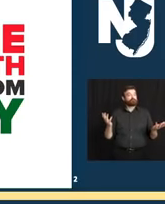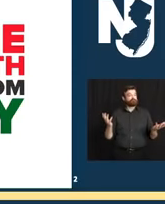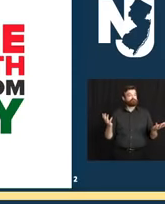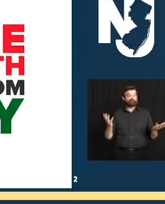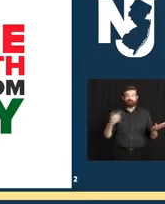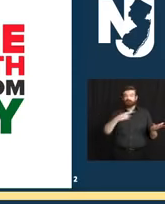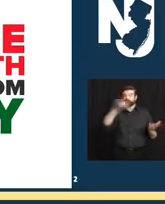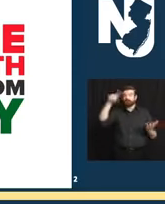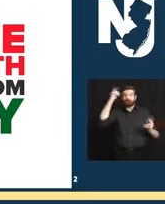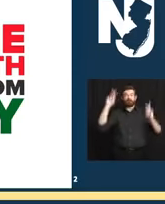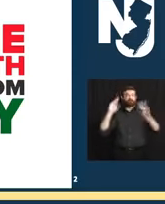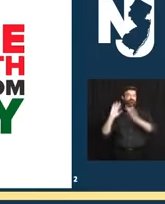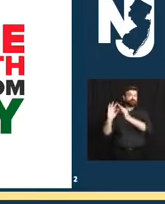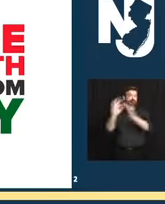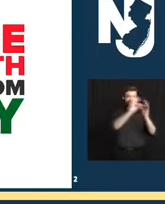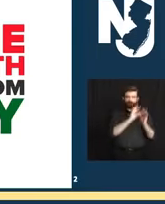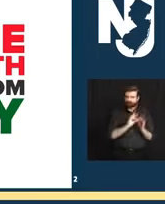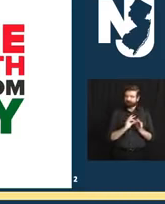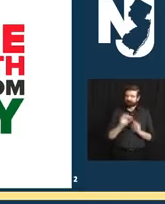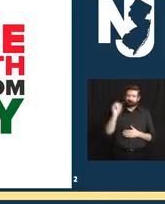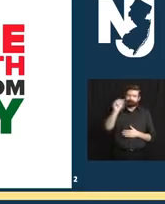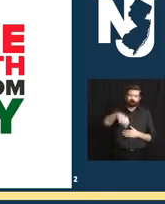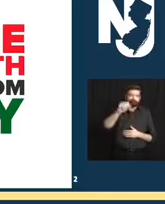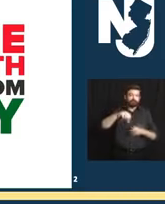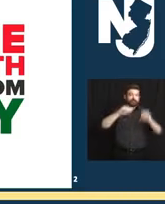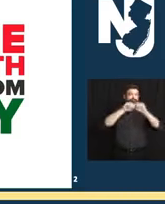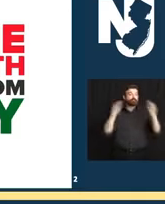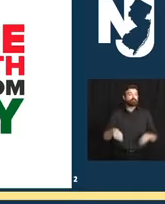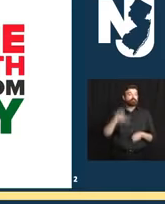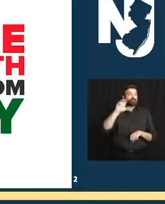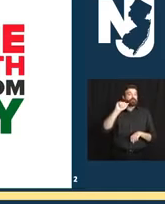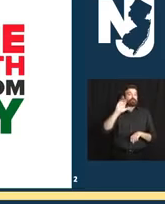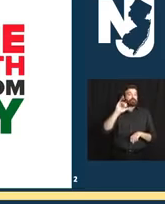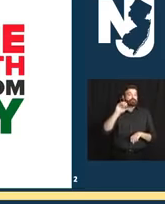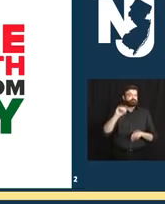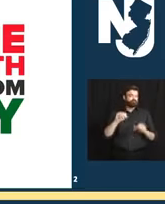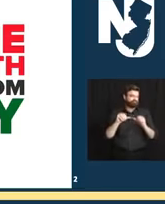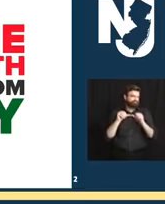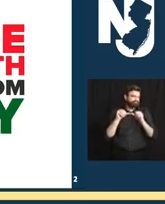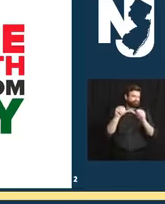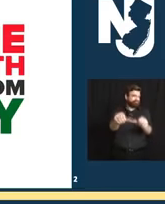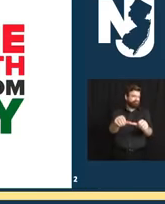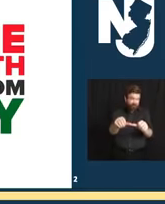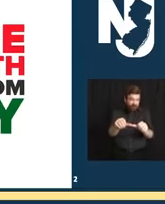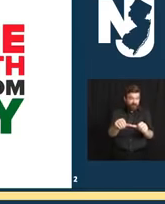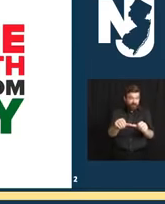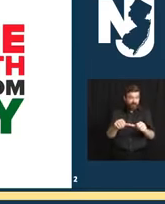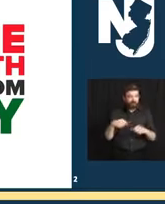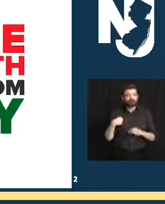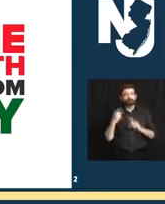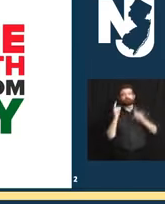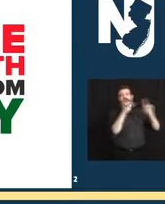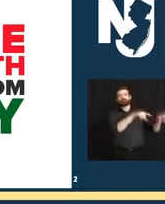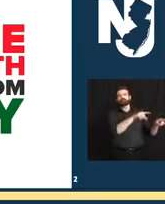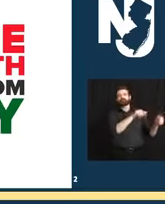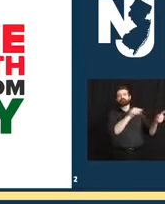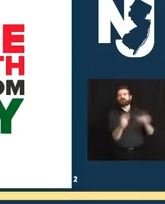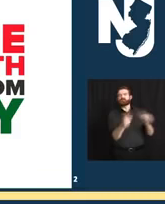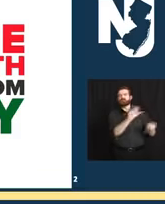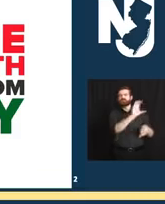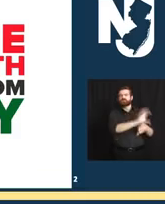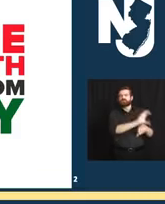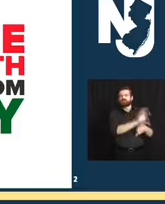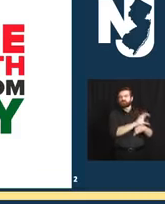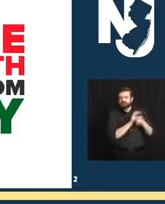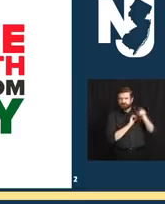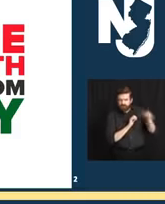with my dear friend, Pastor John Taylor, later today to speak at length on the meaning of Juneteenth to our efforts to make New Jersey a